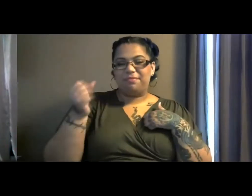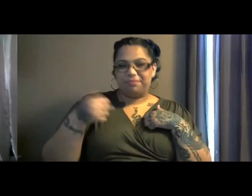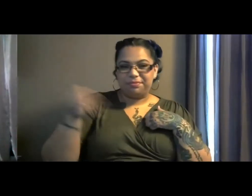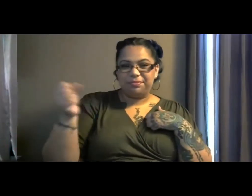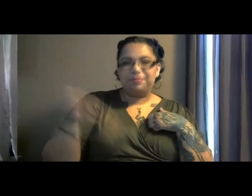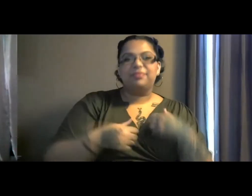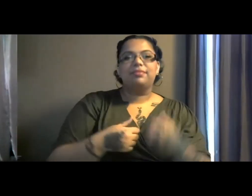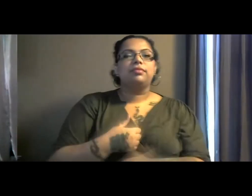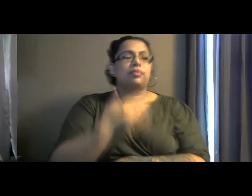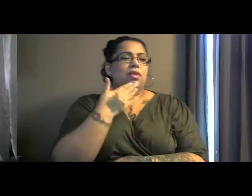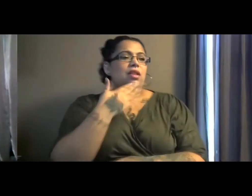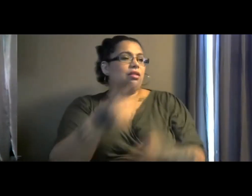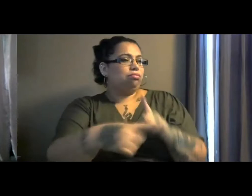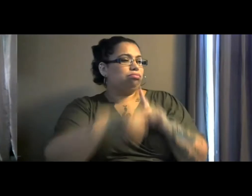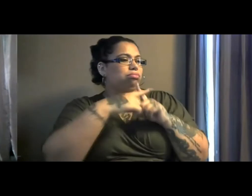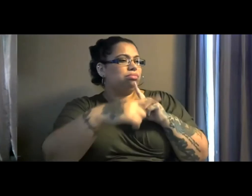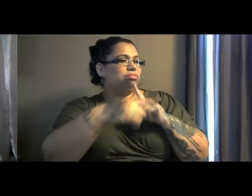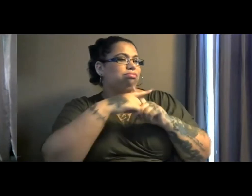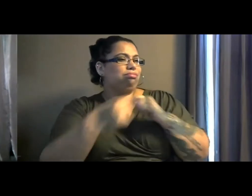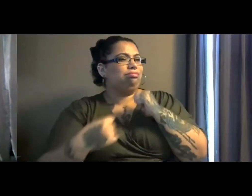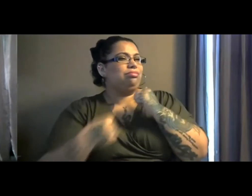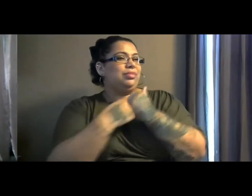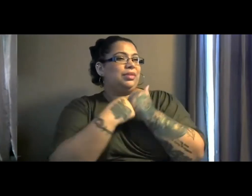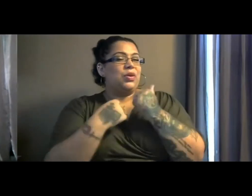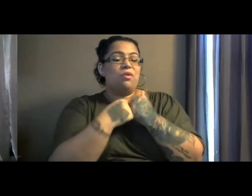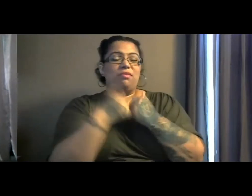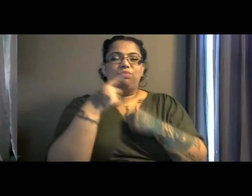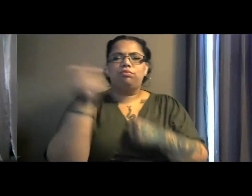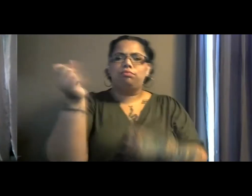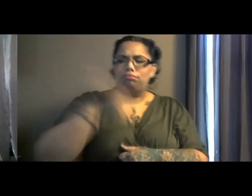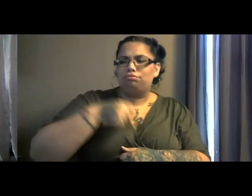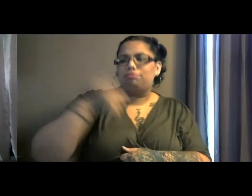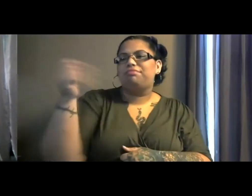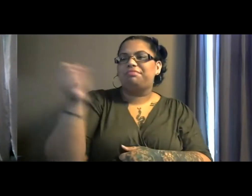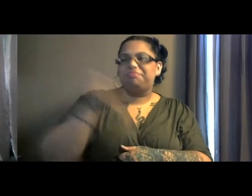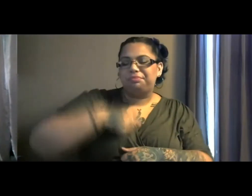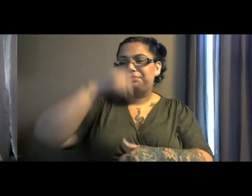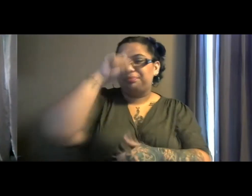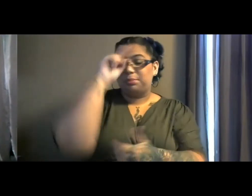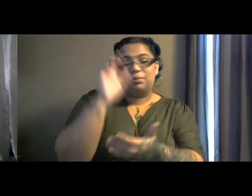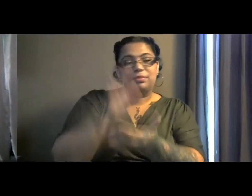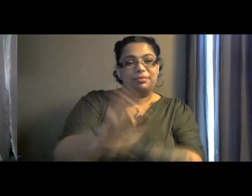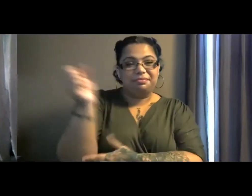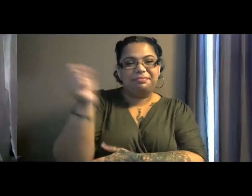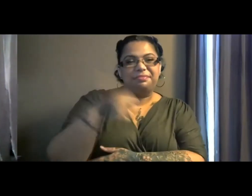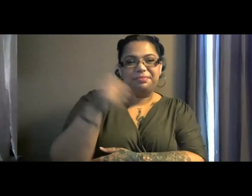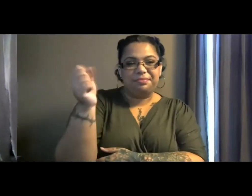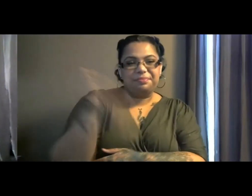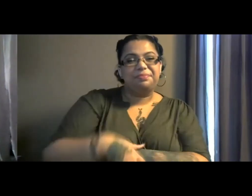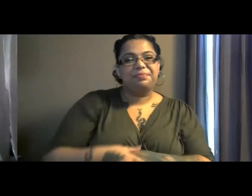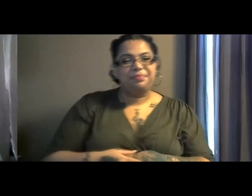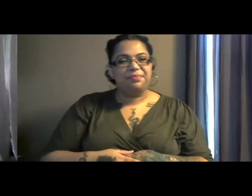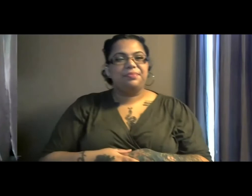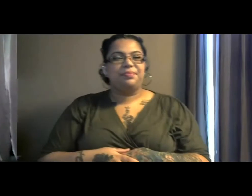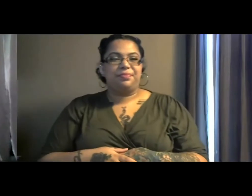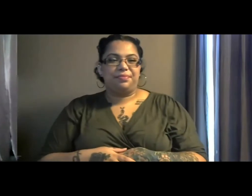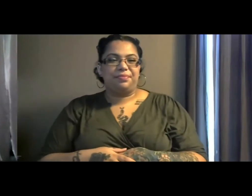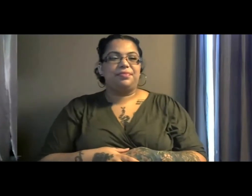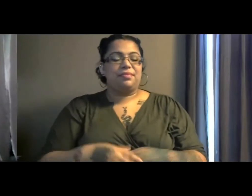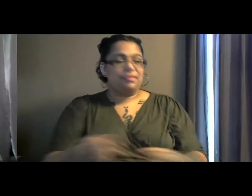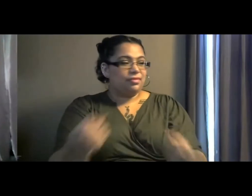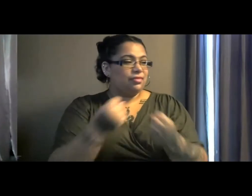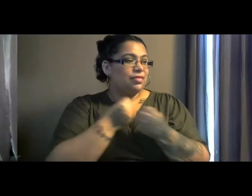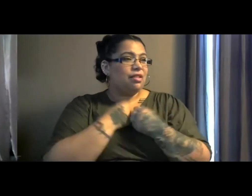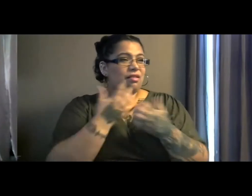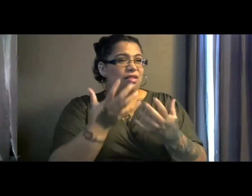Good fortune on your side, you better believe it. A love that fills you